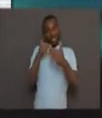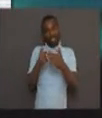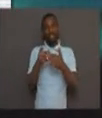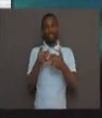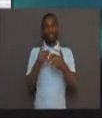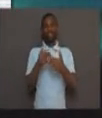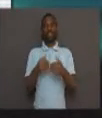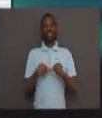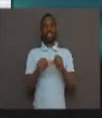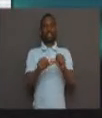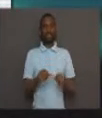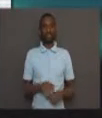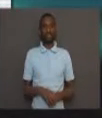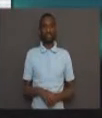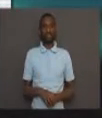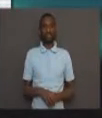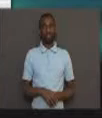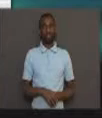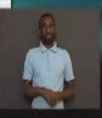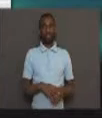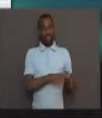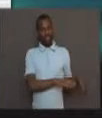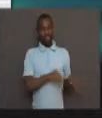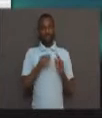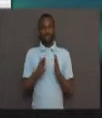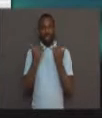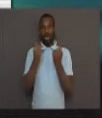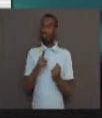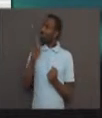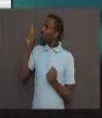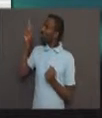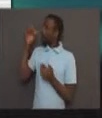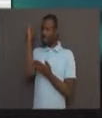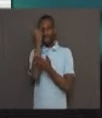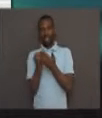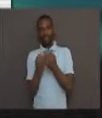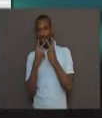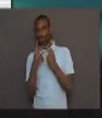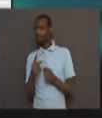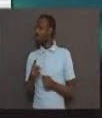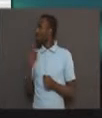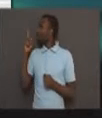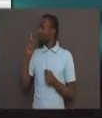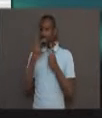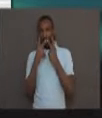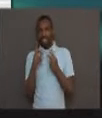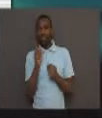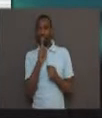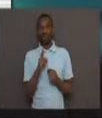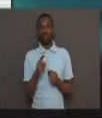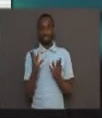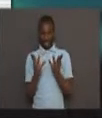Students, please look at this graph, which shows the binding energy curve.